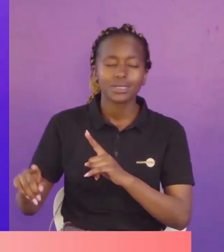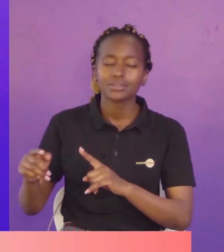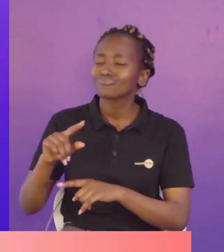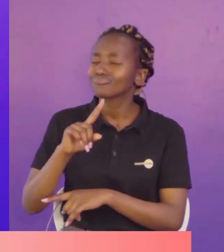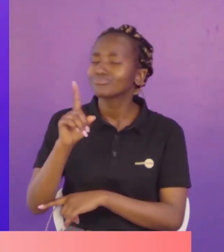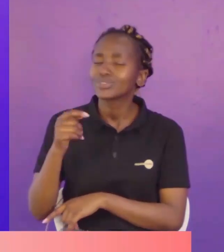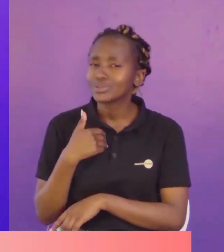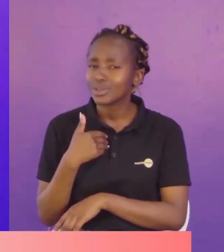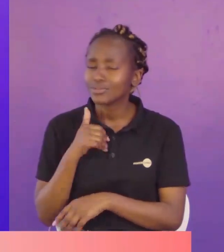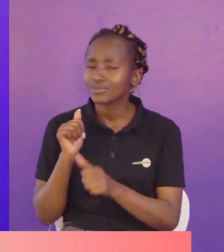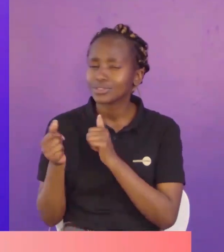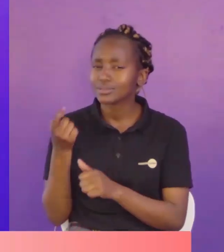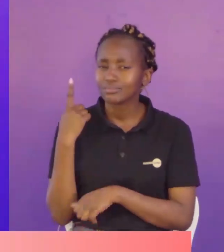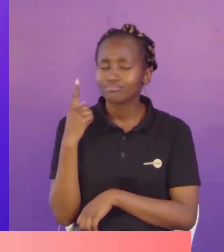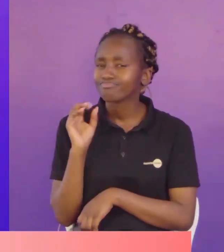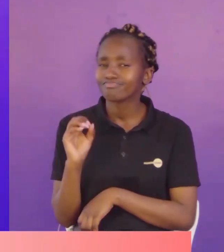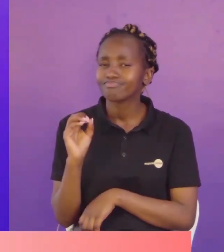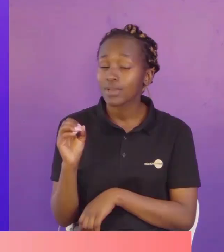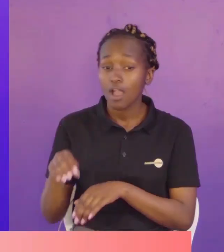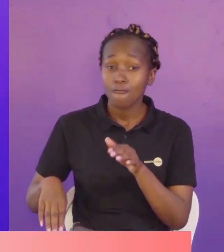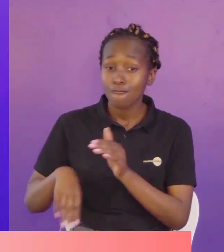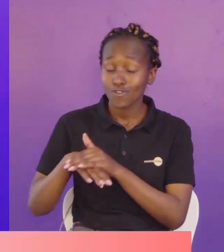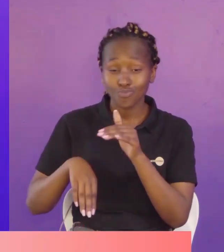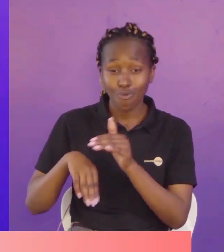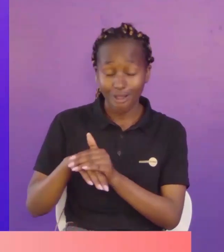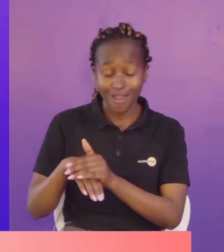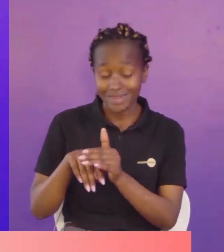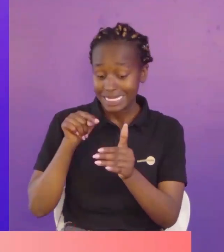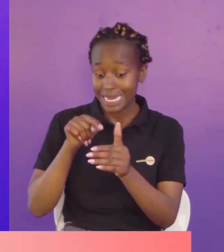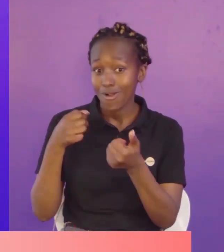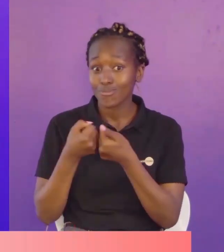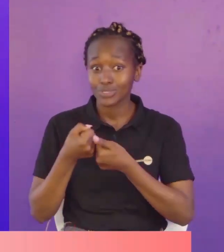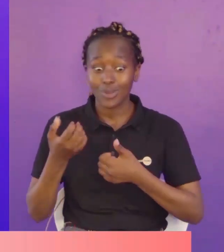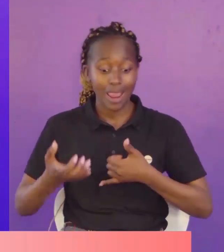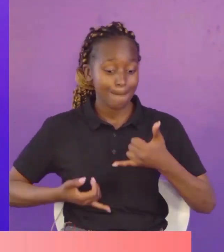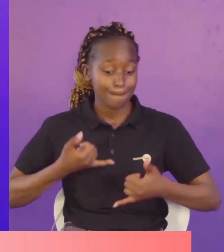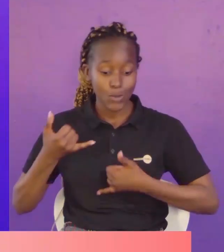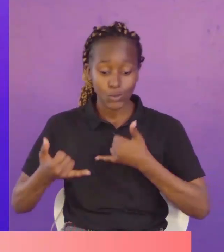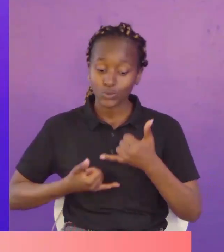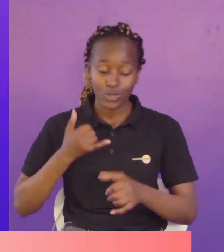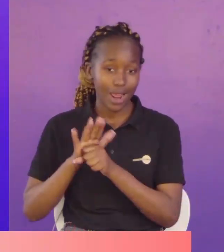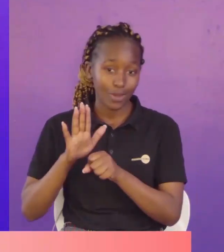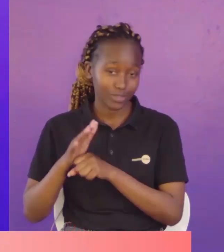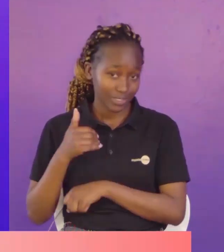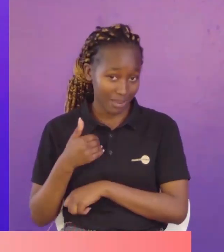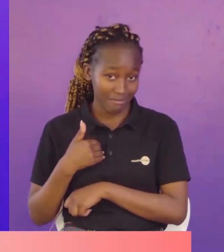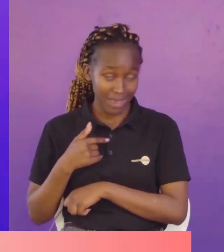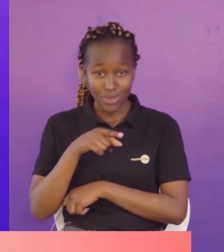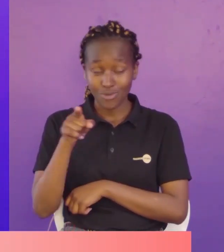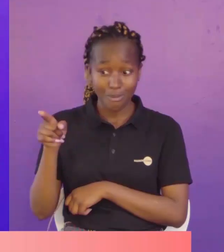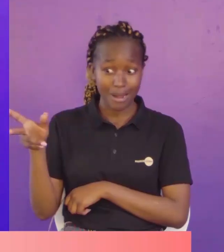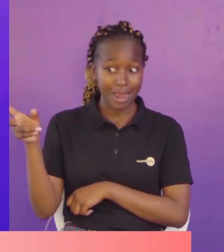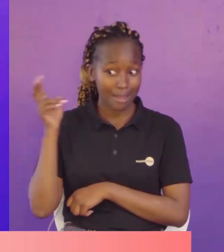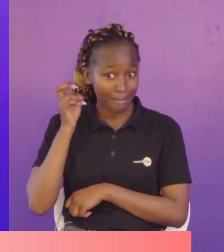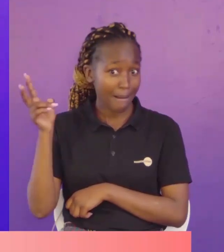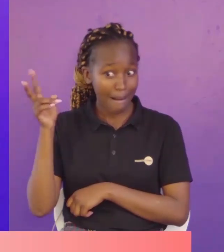but let me say, football is a game of emotions. Yeah. And you could hear how people are talking about